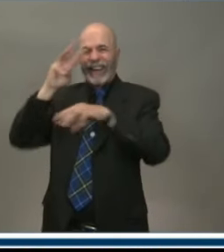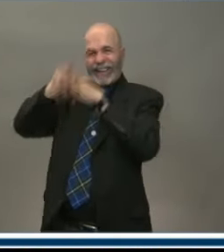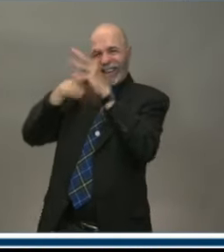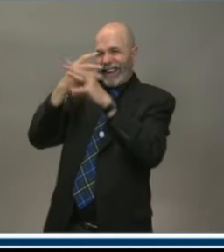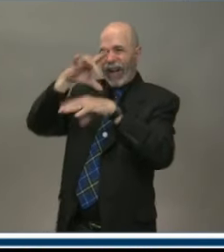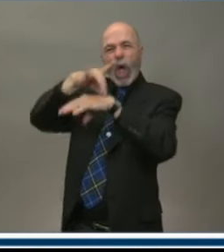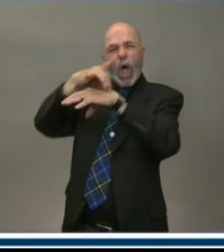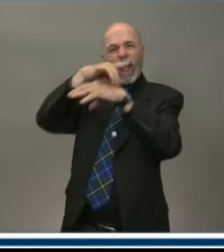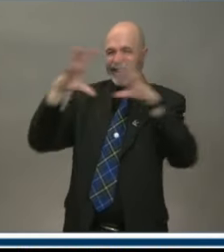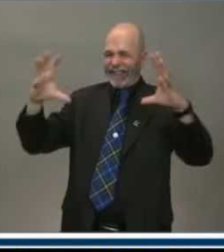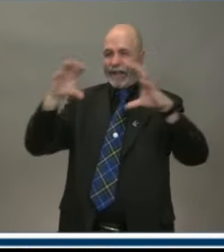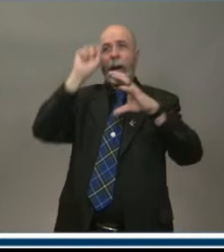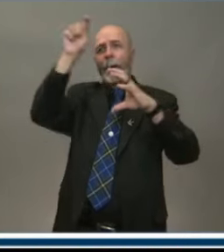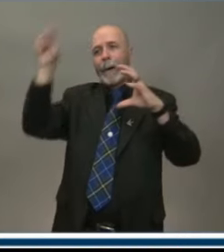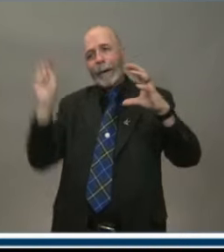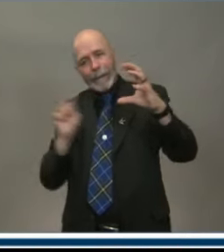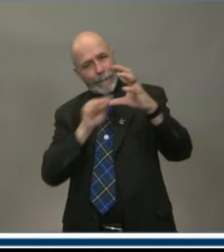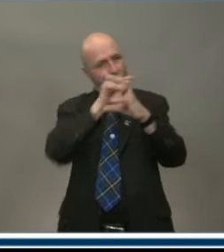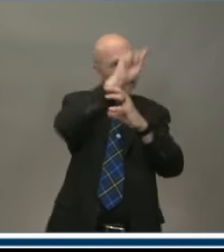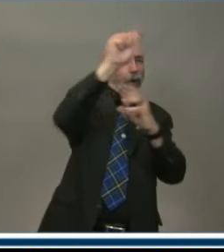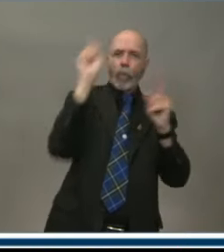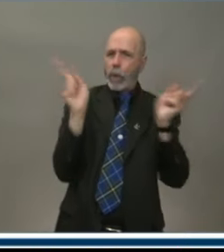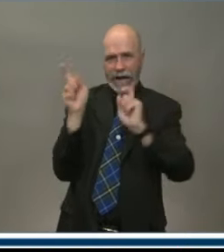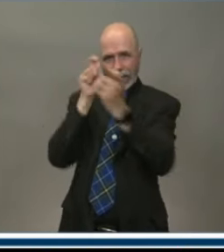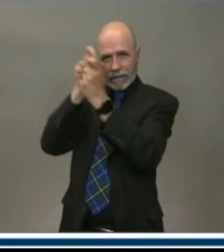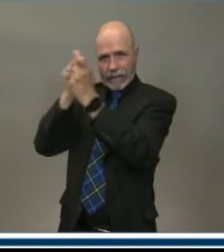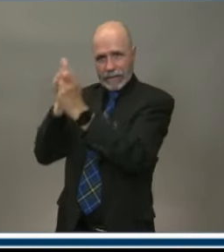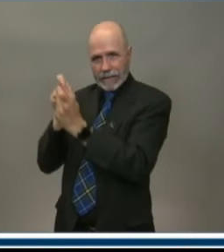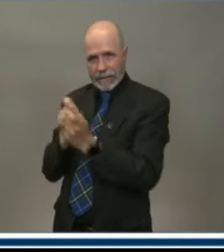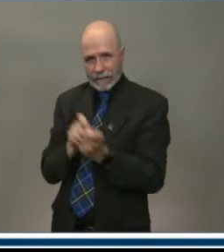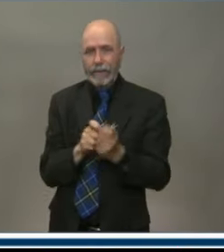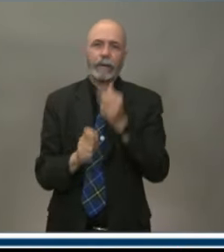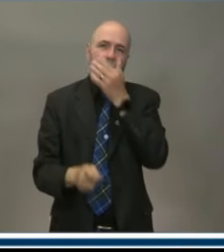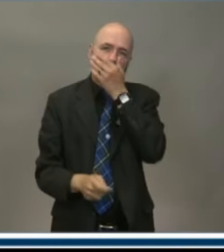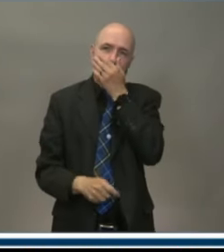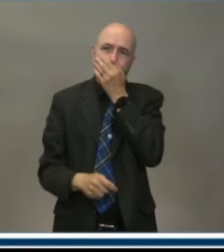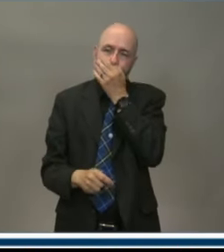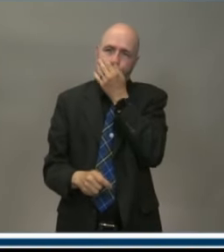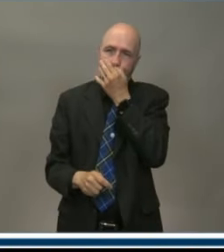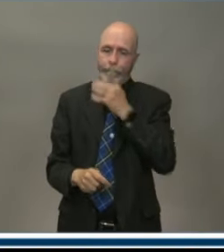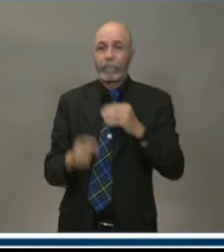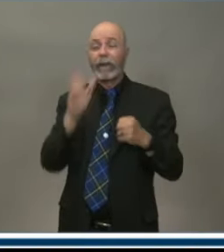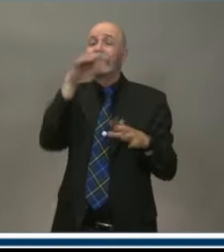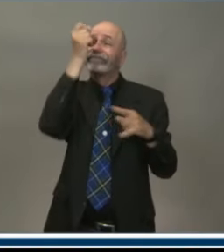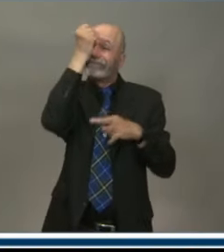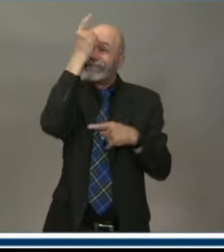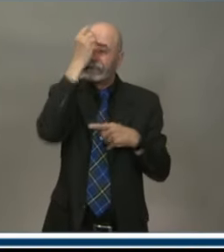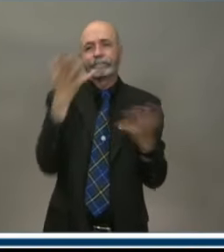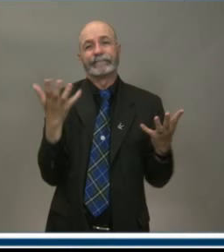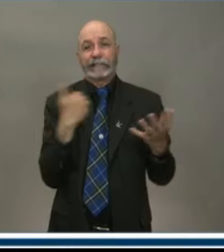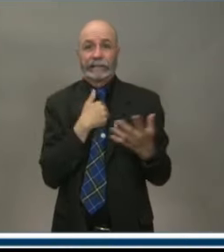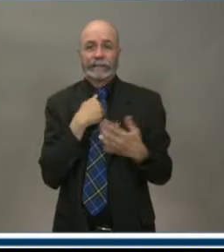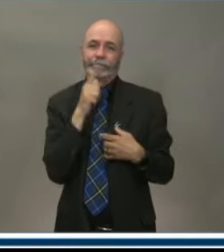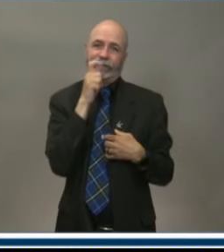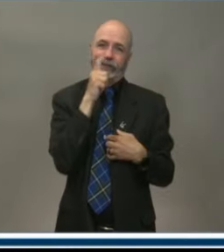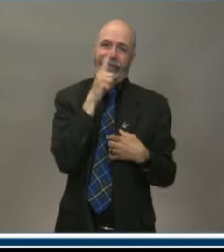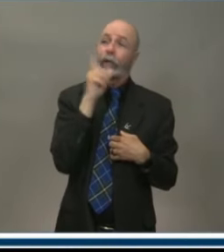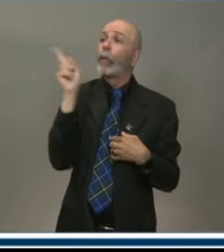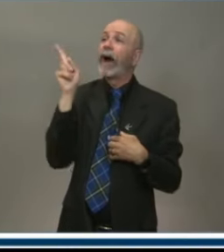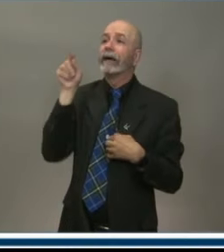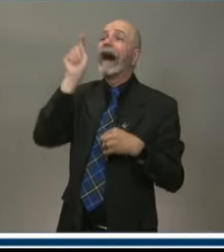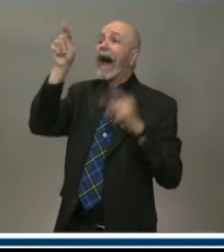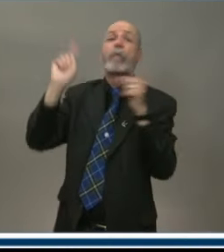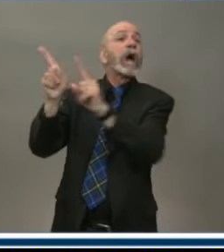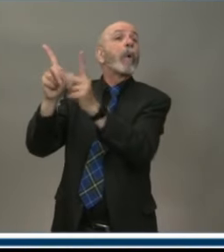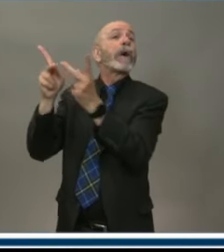match that desire with also some needs about protecting the privacy of individuals and some of the